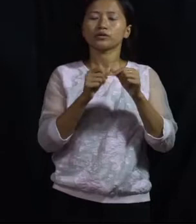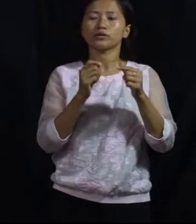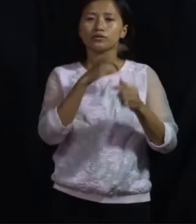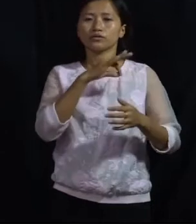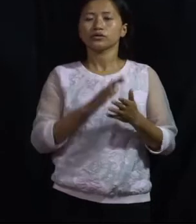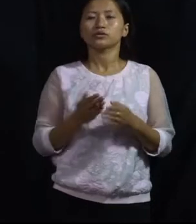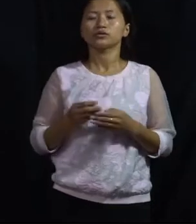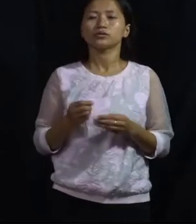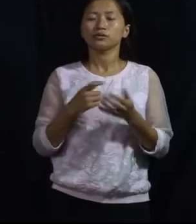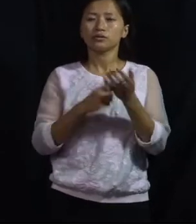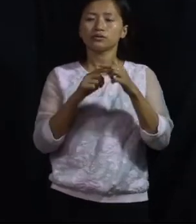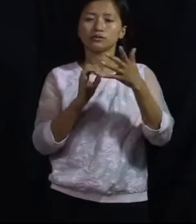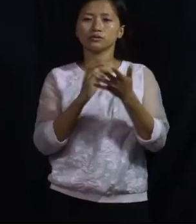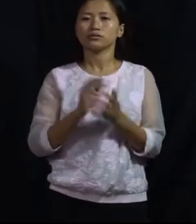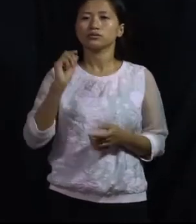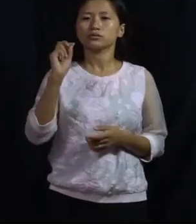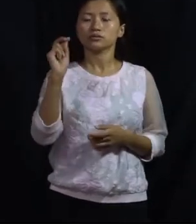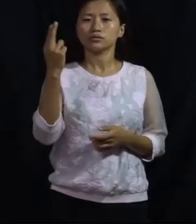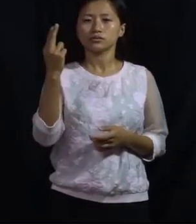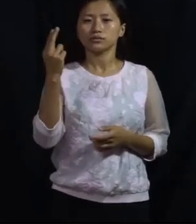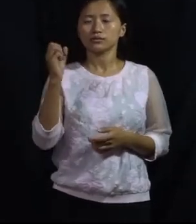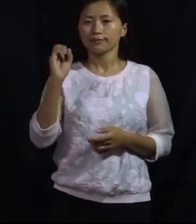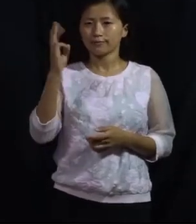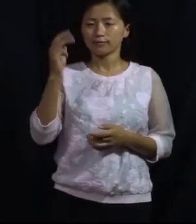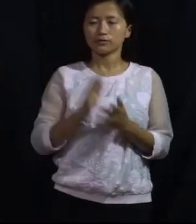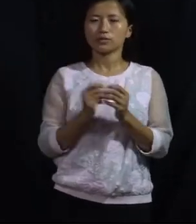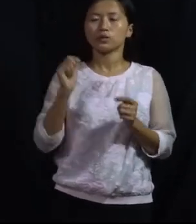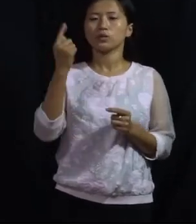ratio, that is 2/3 and 1/3.